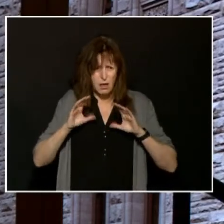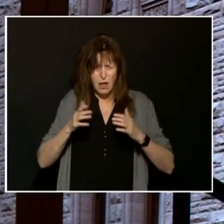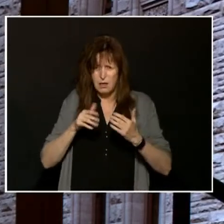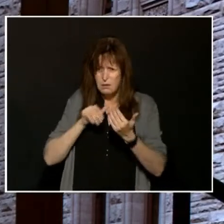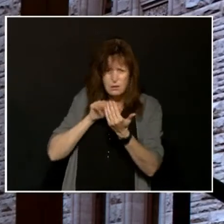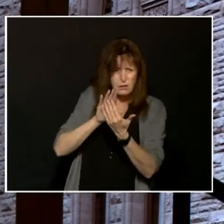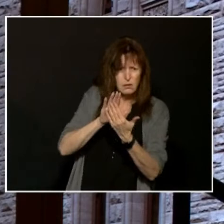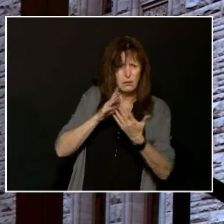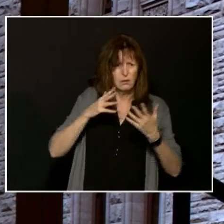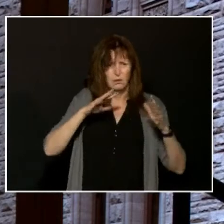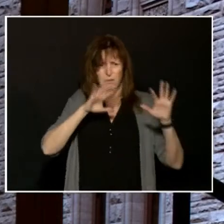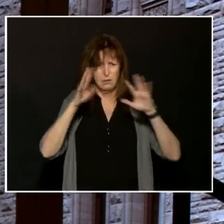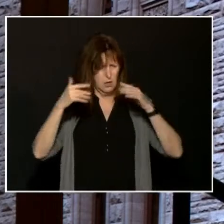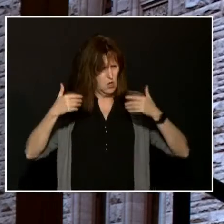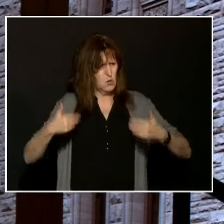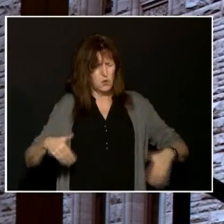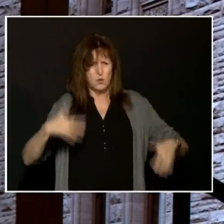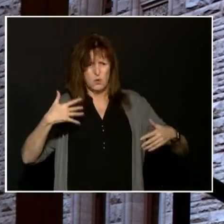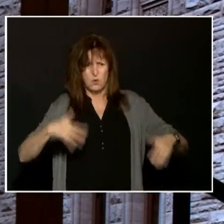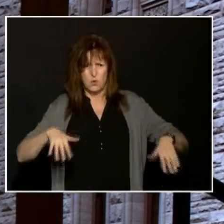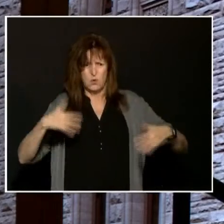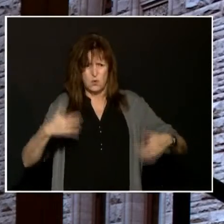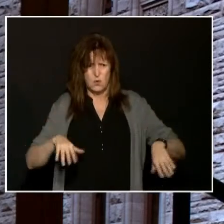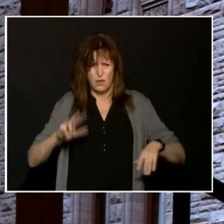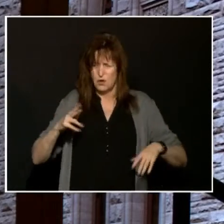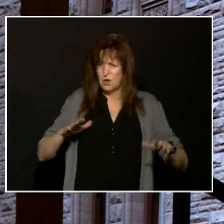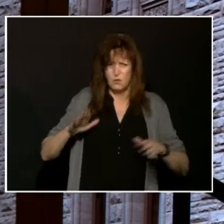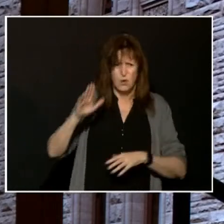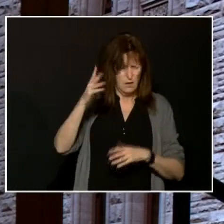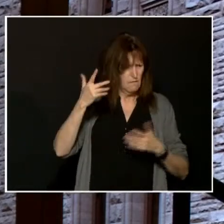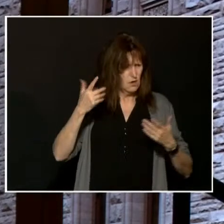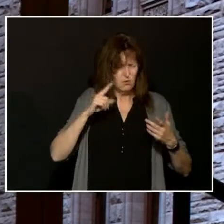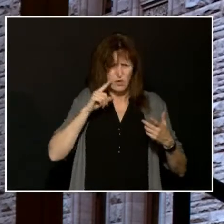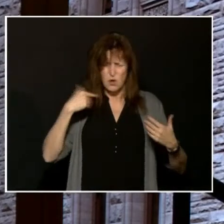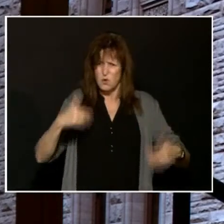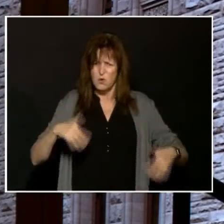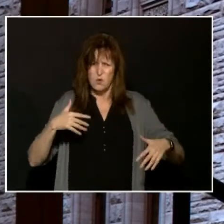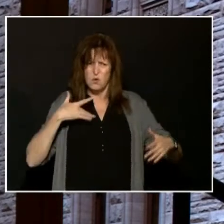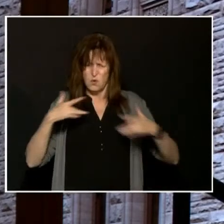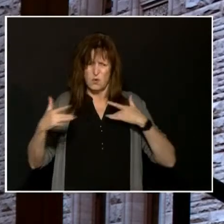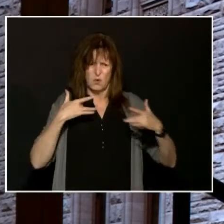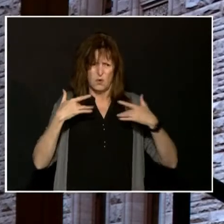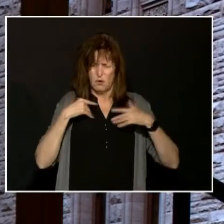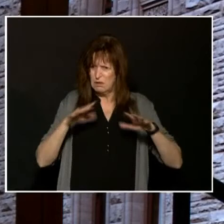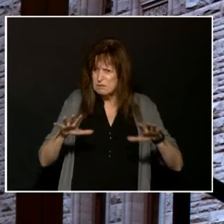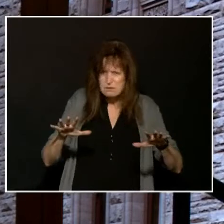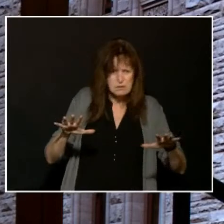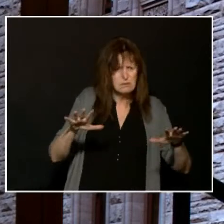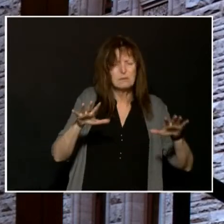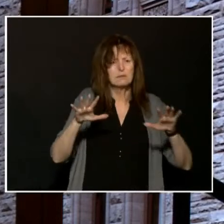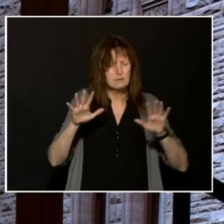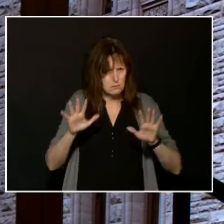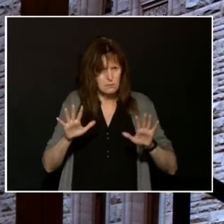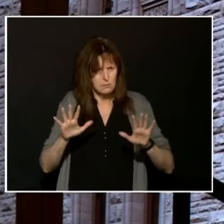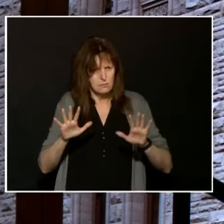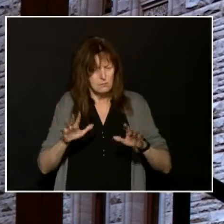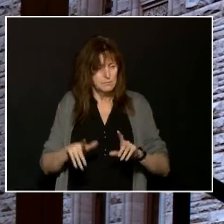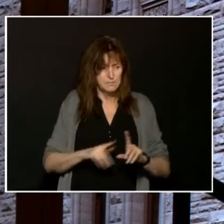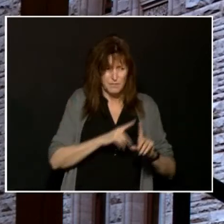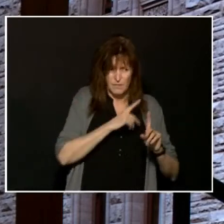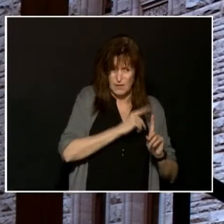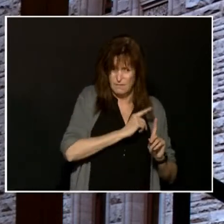they've seen the third wave move through. And so we're trying to reassure them in that aspect. With vaccination, we know we have